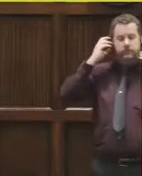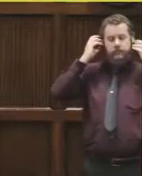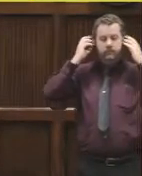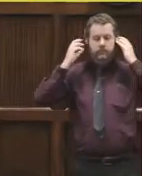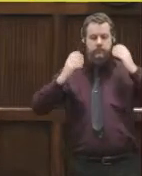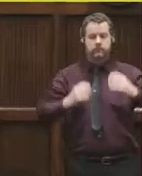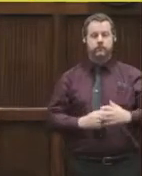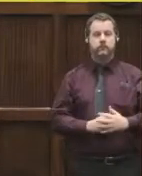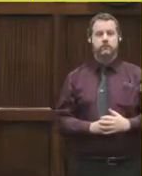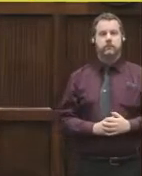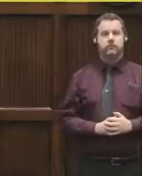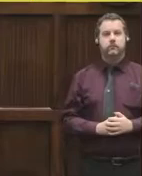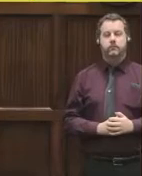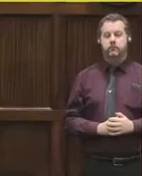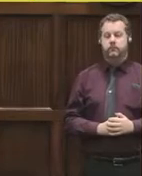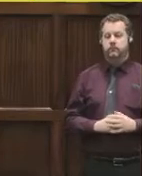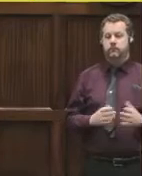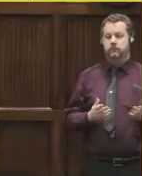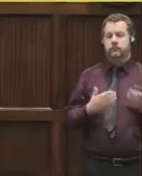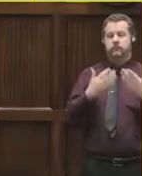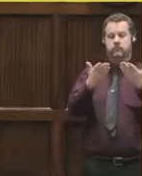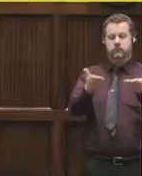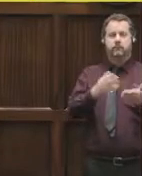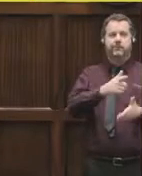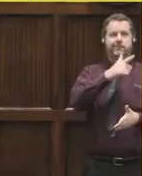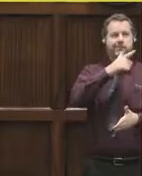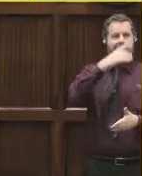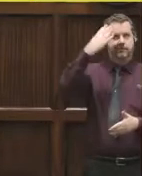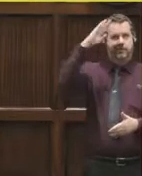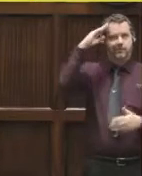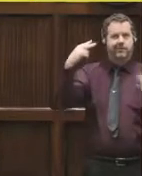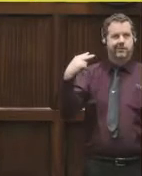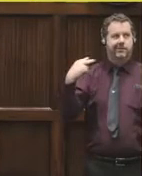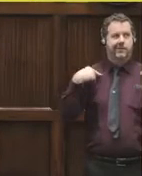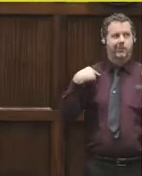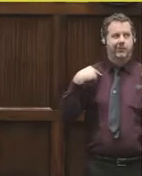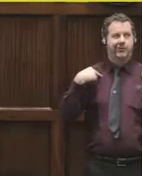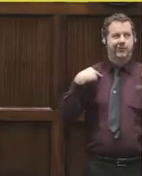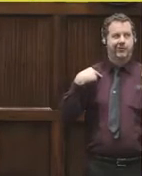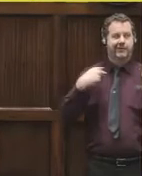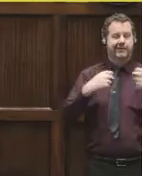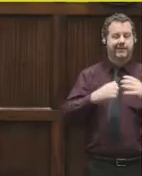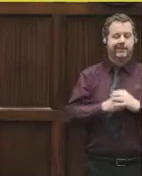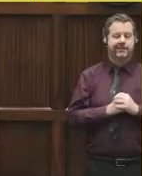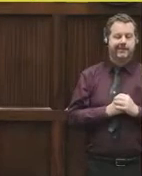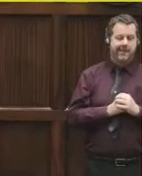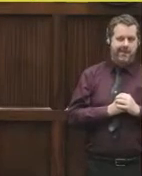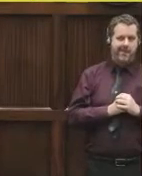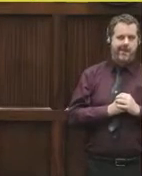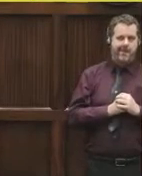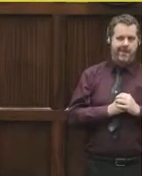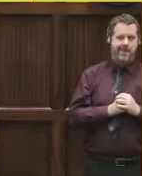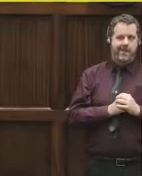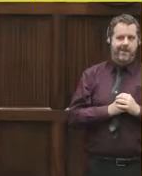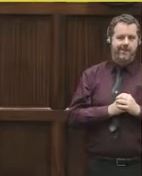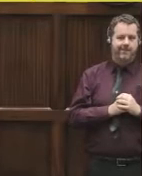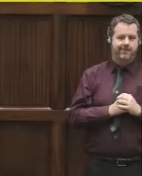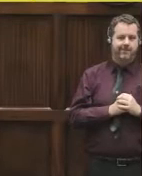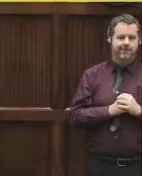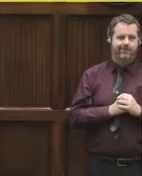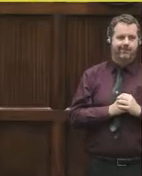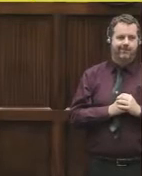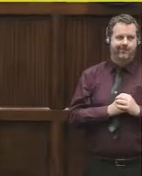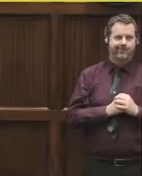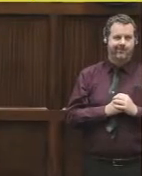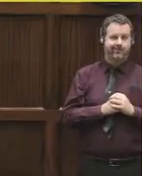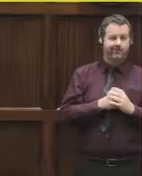Agus bhfuilm cógádagus arála snear agus gachtainna bhí páirteacha an bille seo a thuairt chun cín. Is bille tábhachtach é